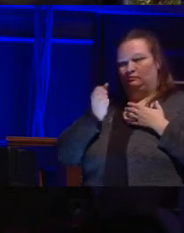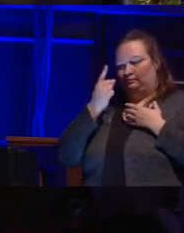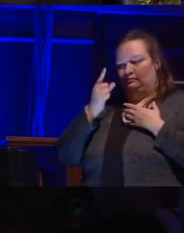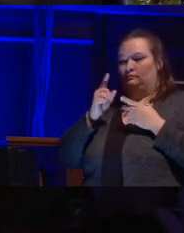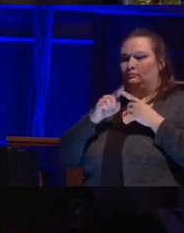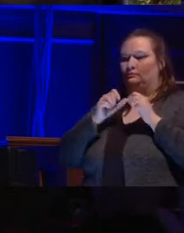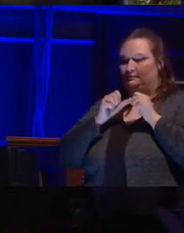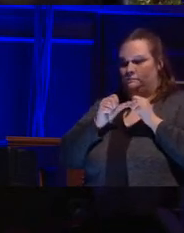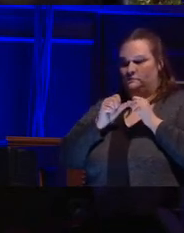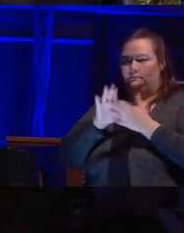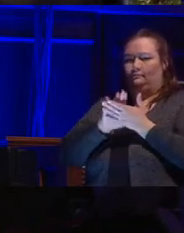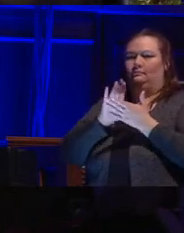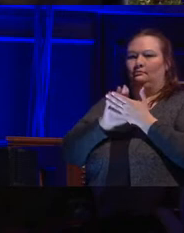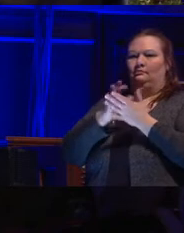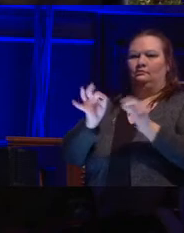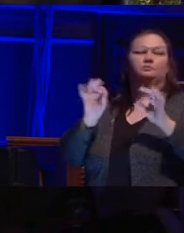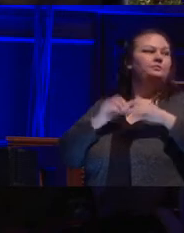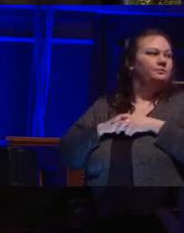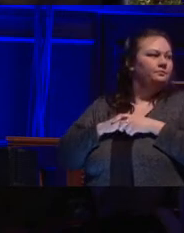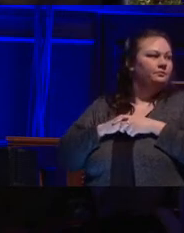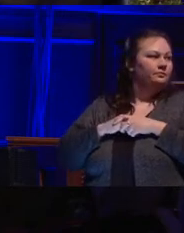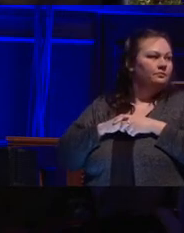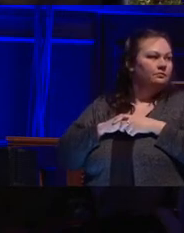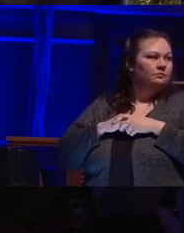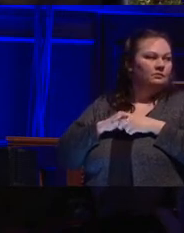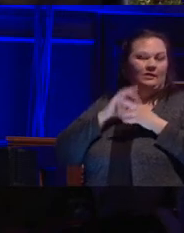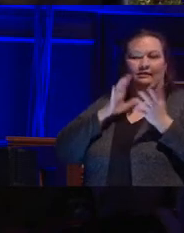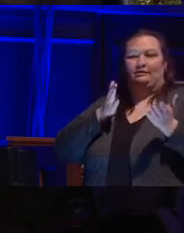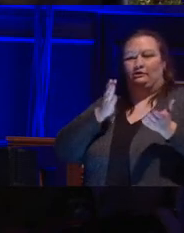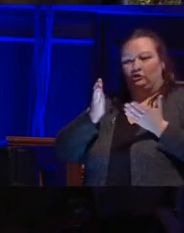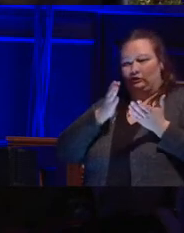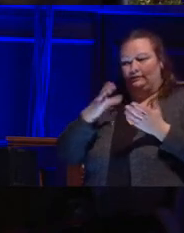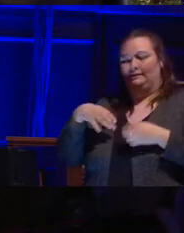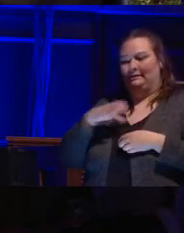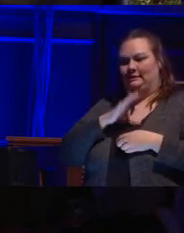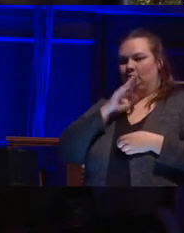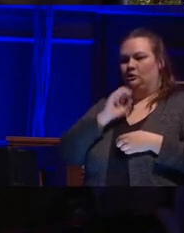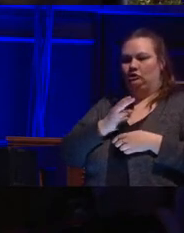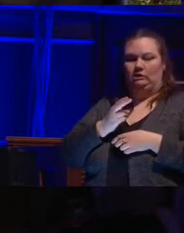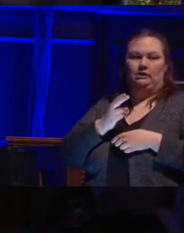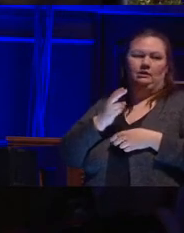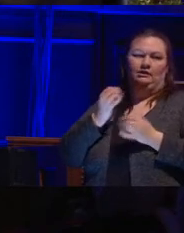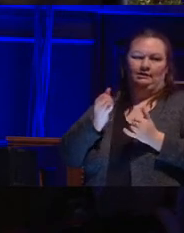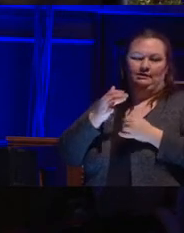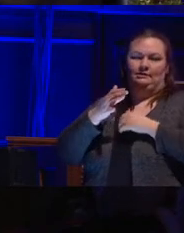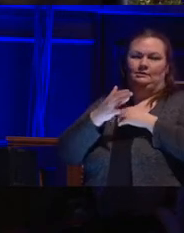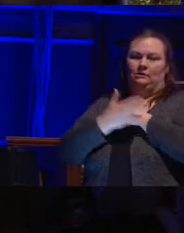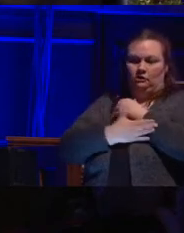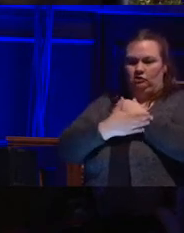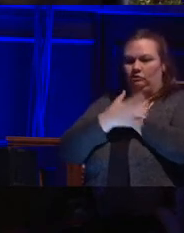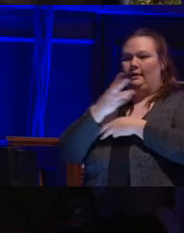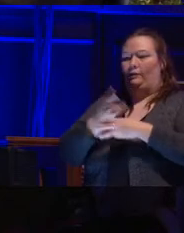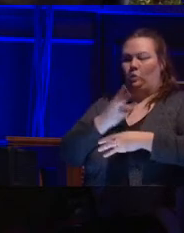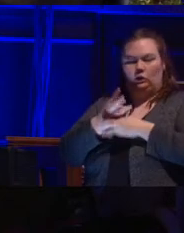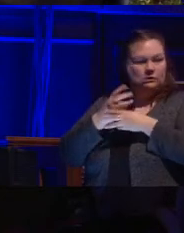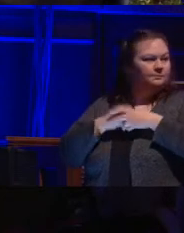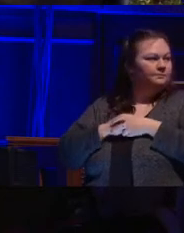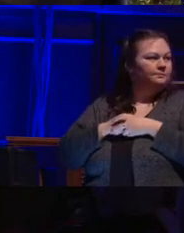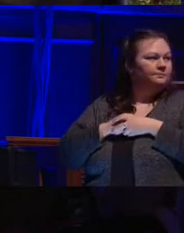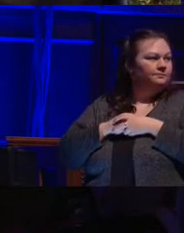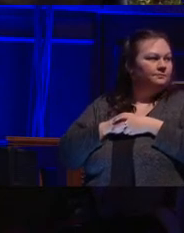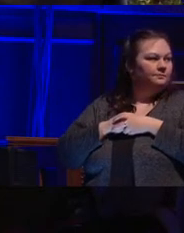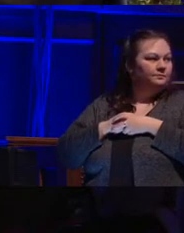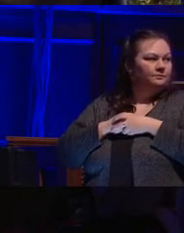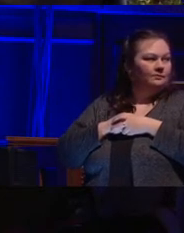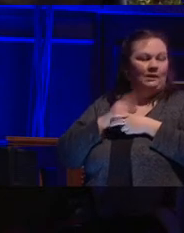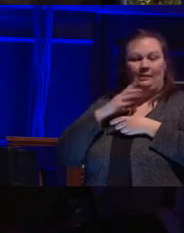to maintain academic freedom, and thus serve the citizens of Michigan, this nation, and the world.